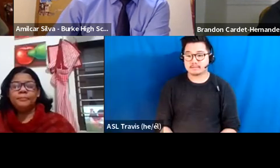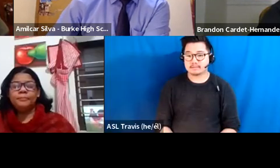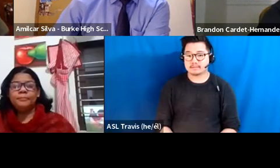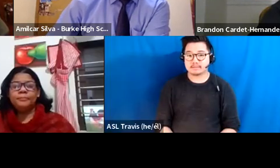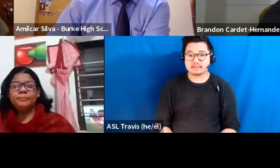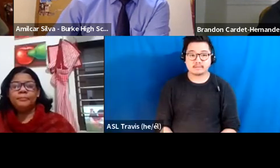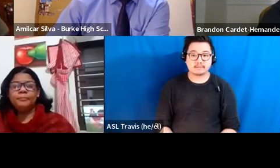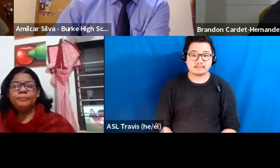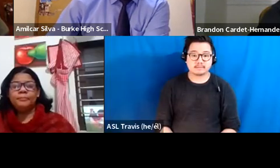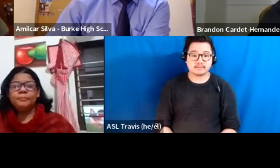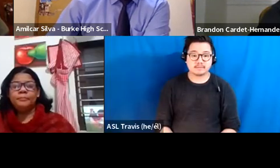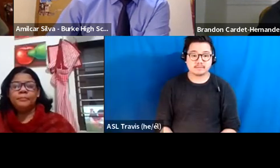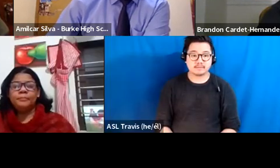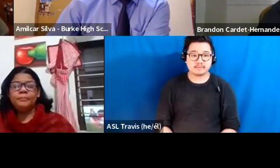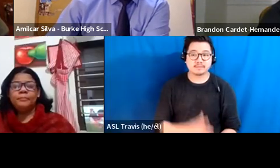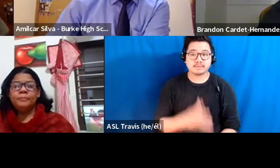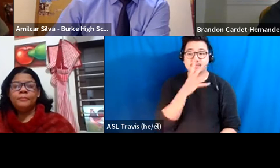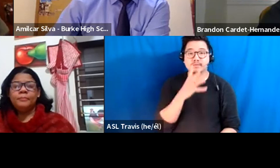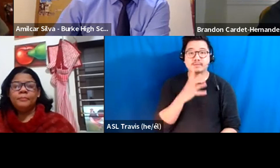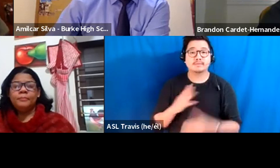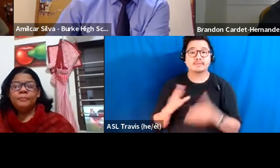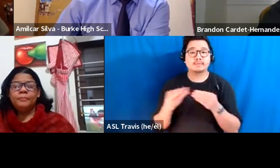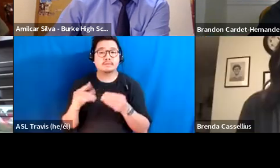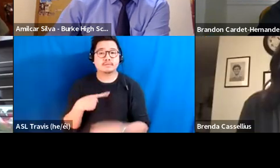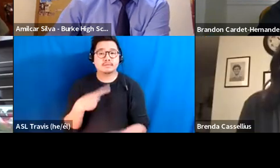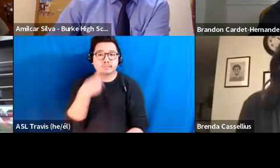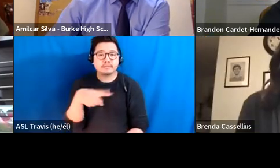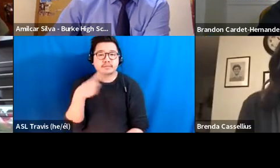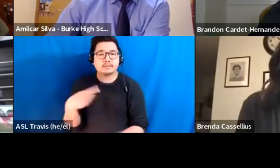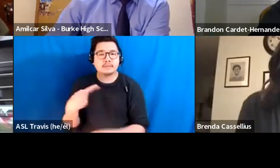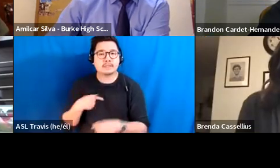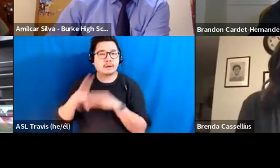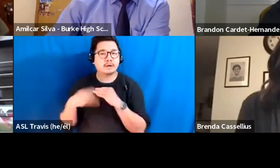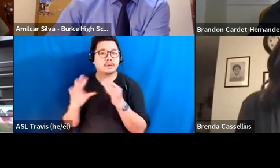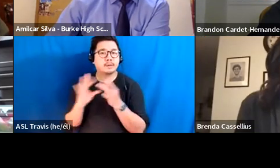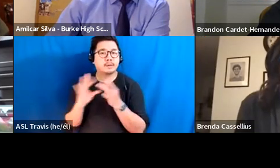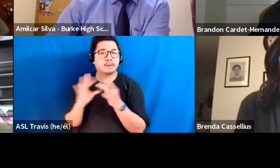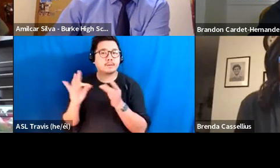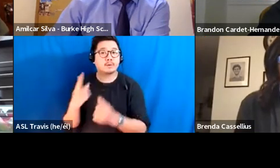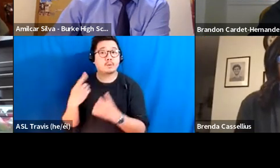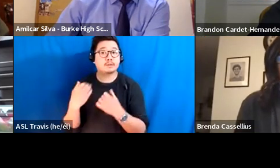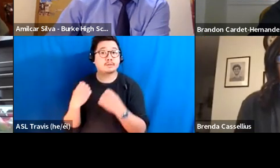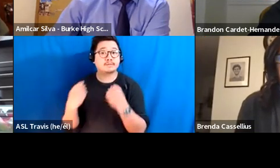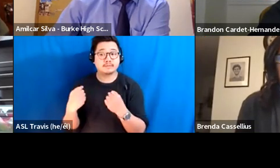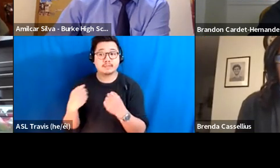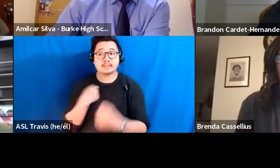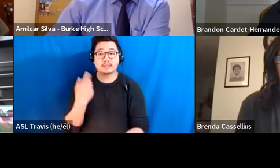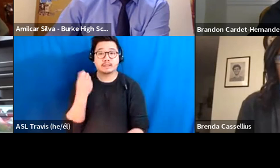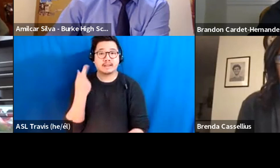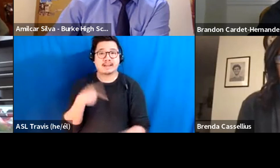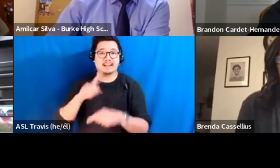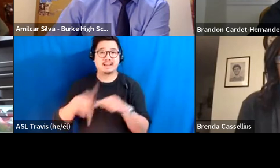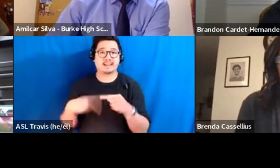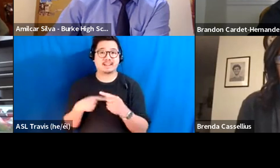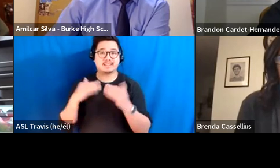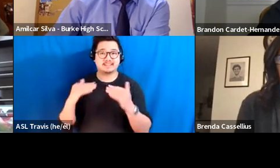i don't know if i have to take a moment and just add one of the biggest strengths and i can't elevate my videos so